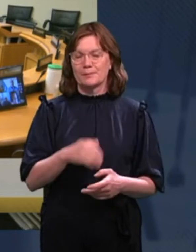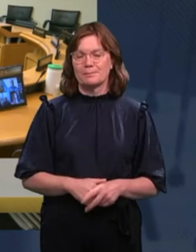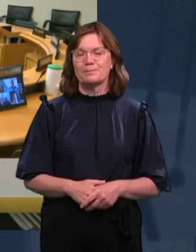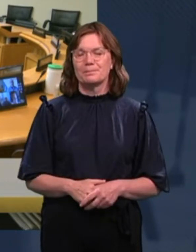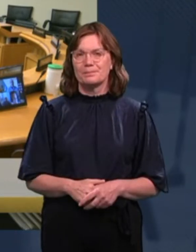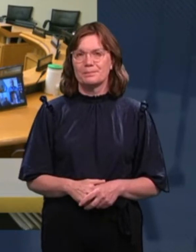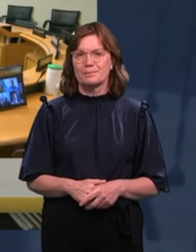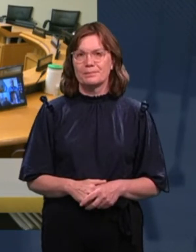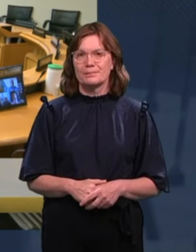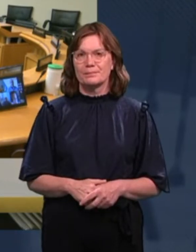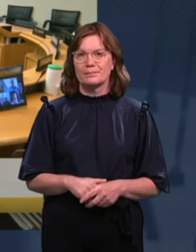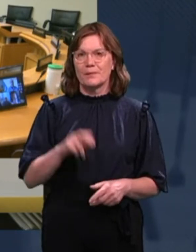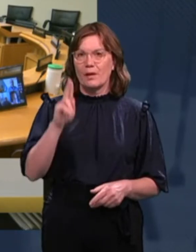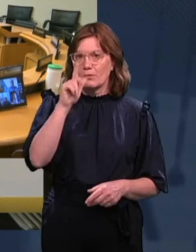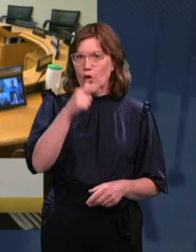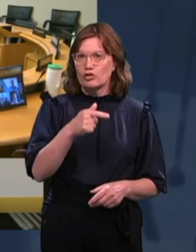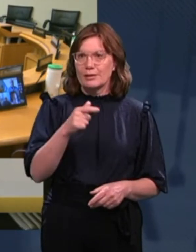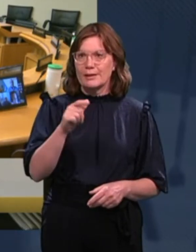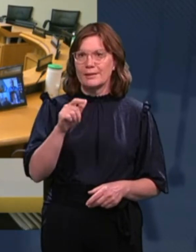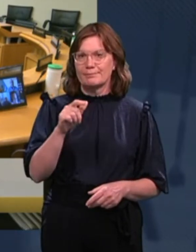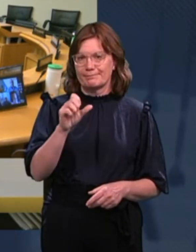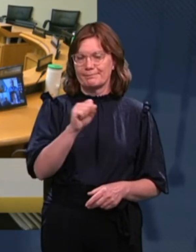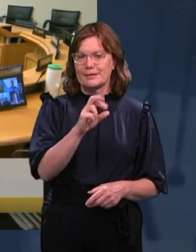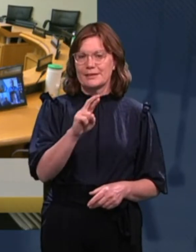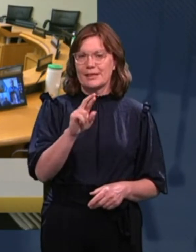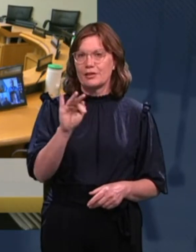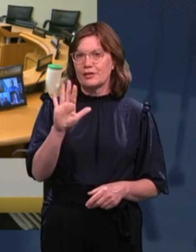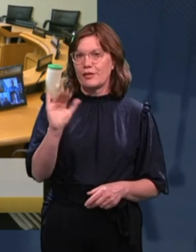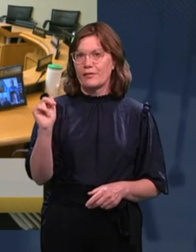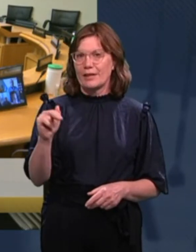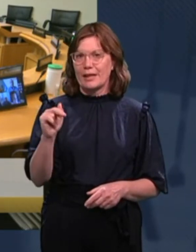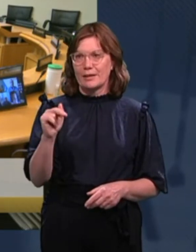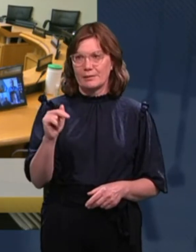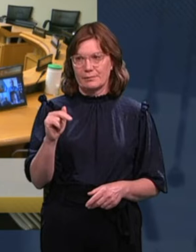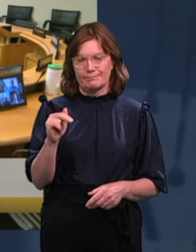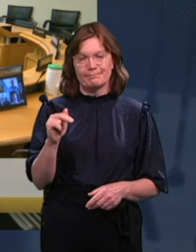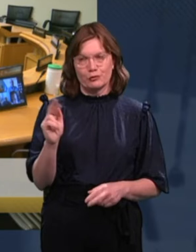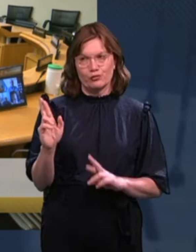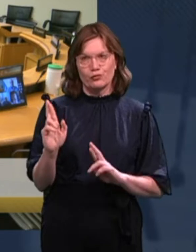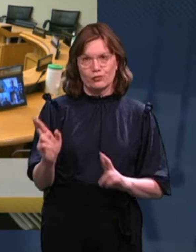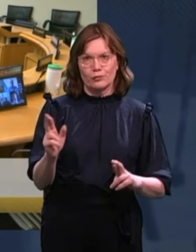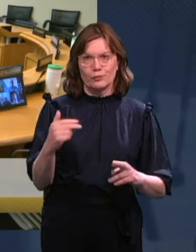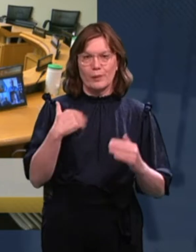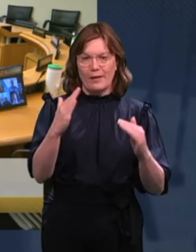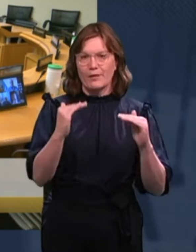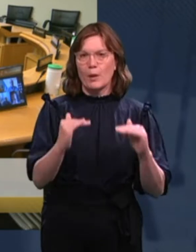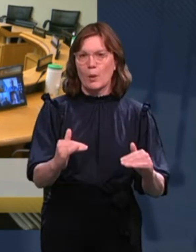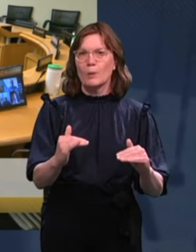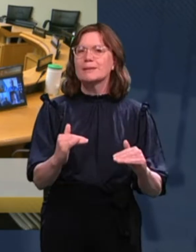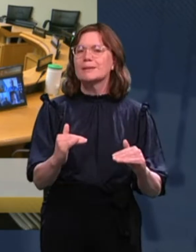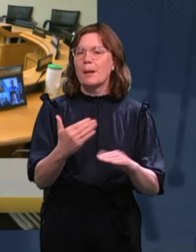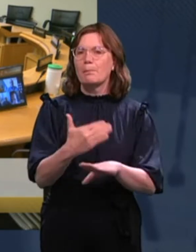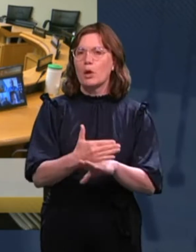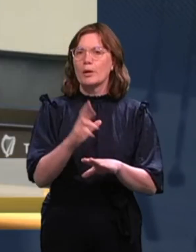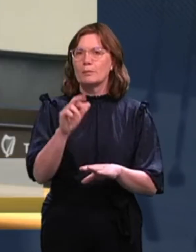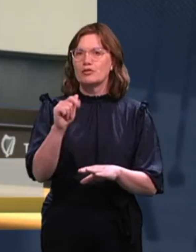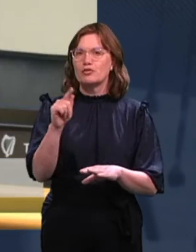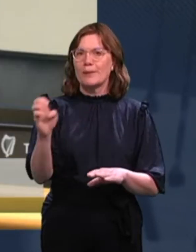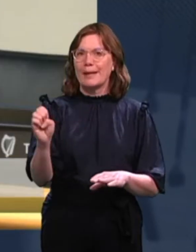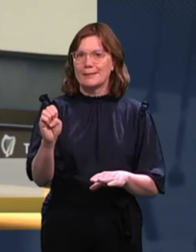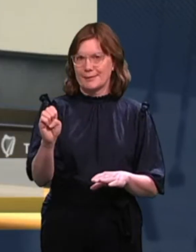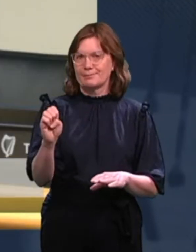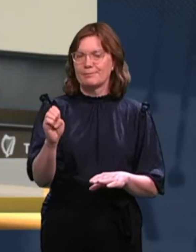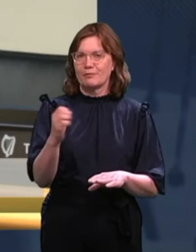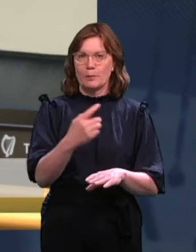unfortunately, and Senator Flynn mentioned it, we know that Ireland's the country with the lowest employment rate of people with disabilities in the EU, and that is a disgrace,